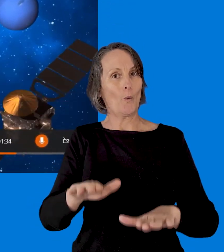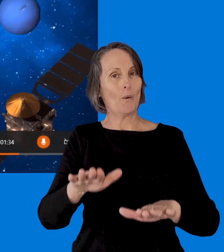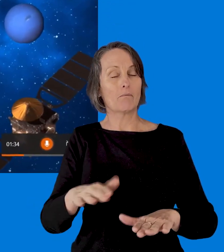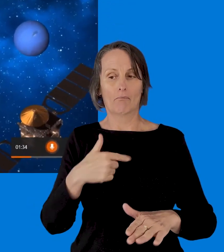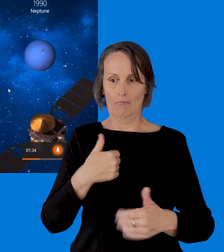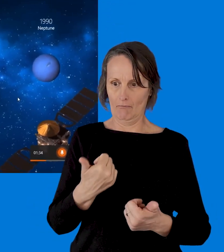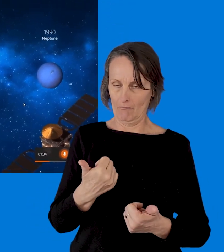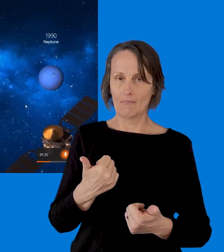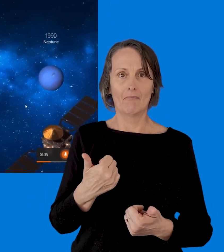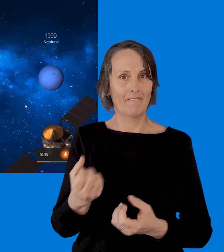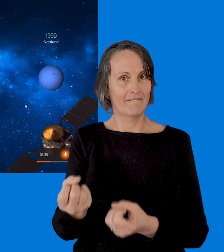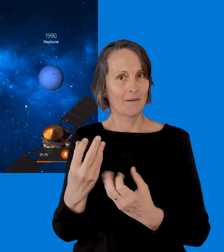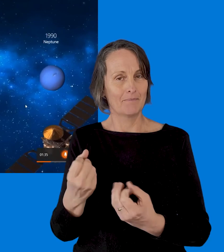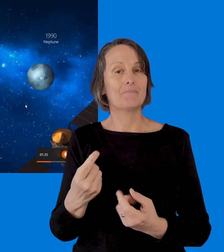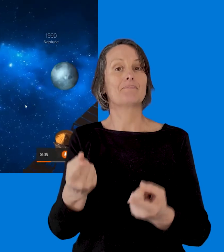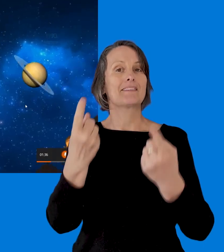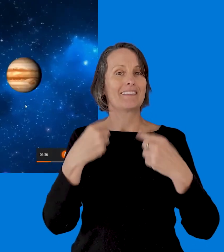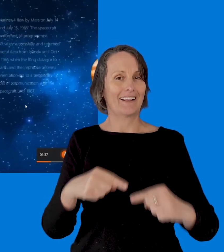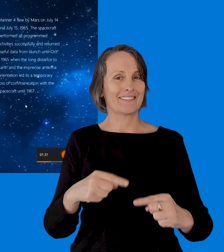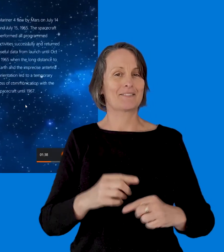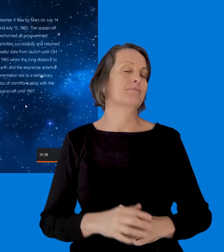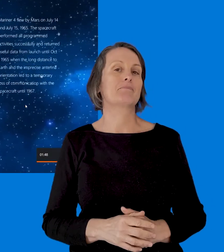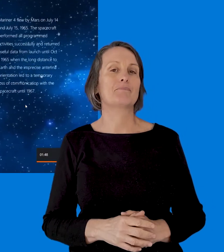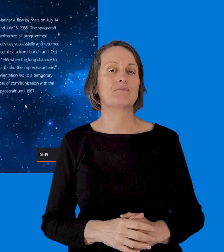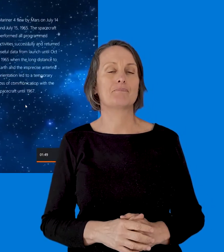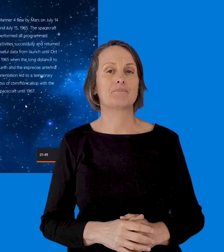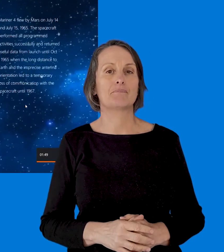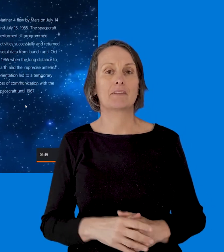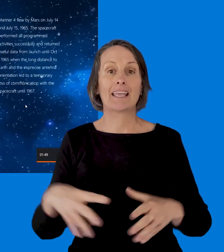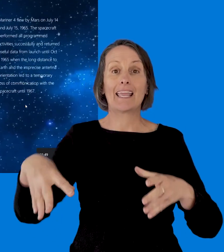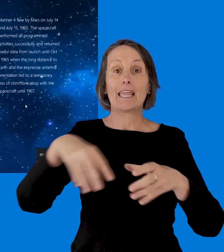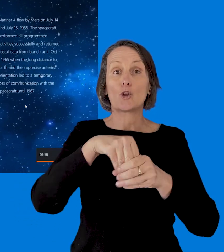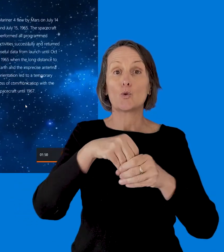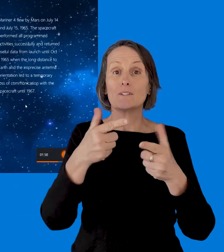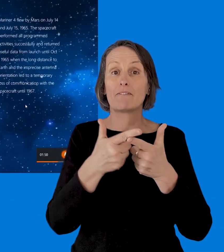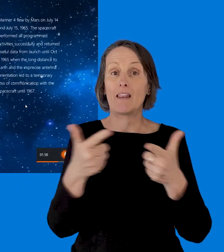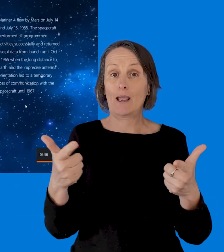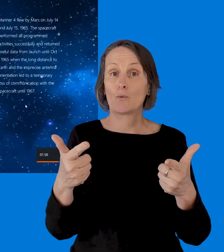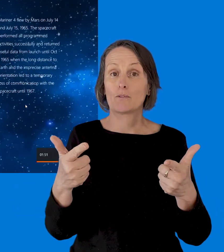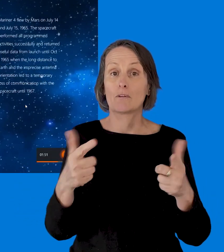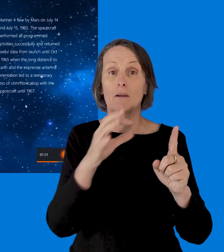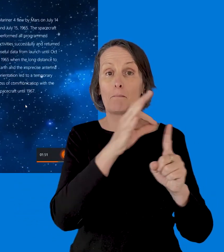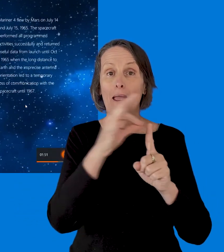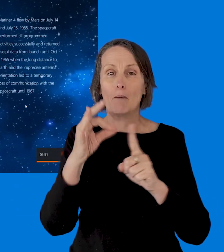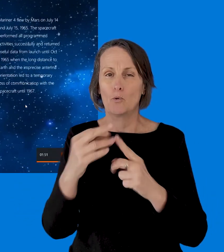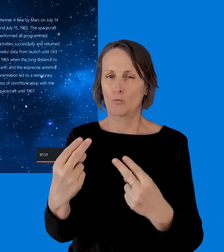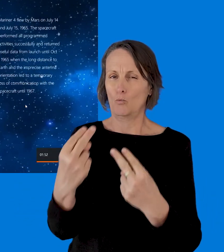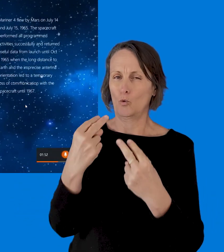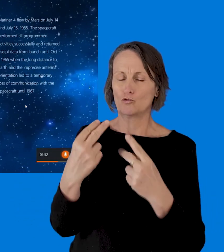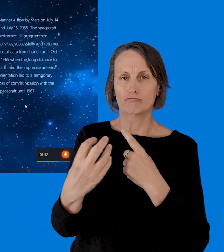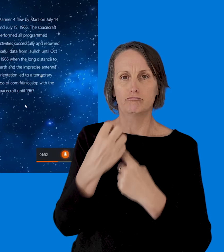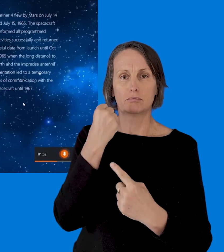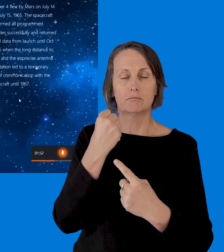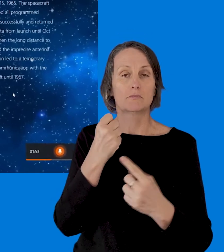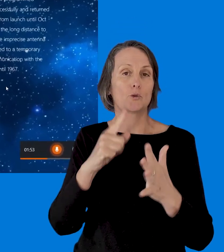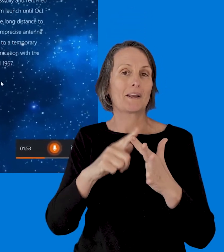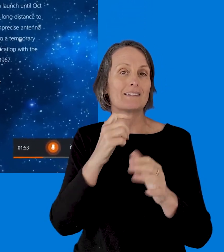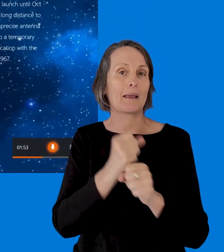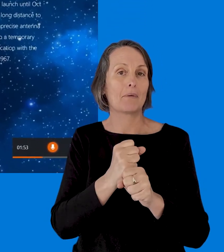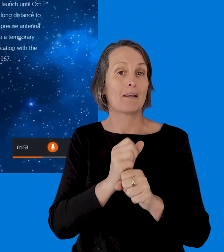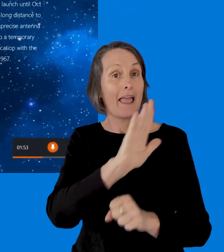slower. Okay, let's go to the next slide. Inclusive language is also something that PowerPoint can listen for. For